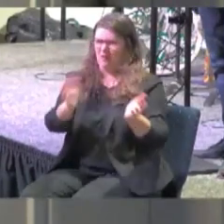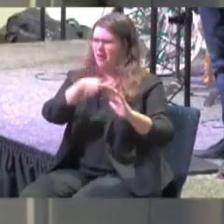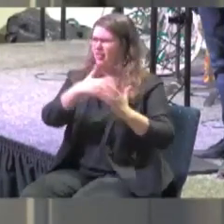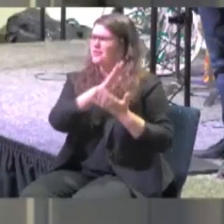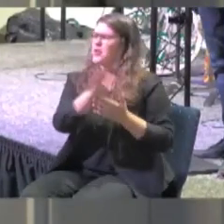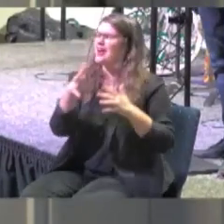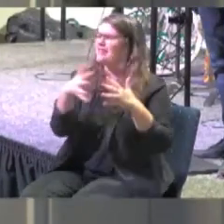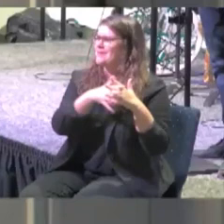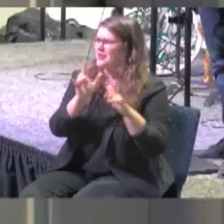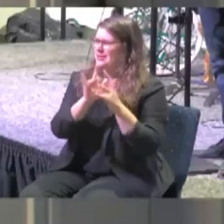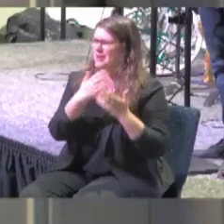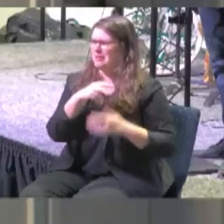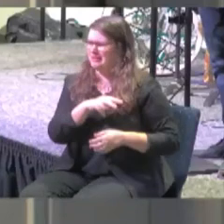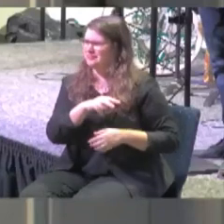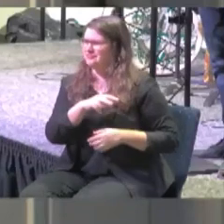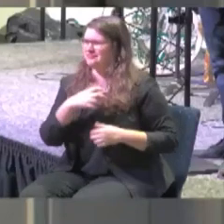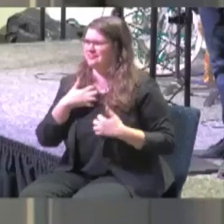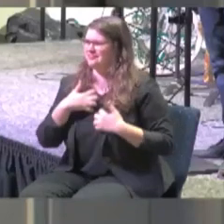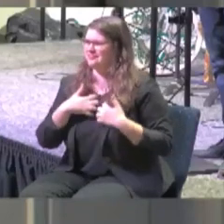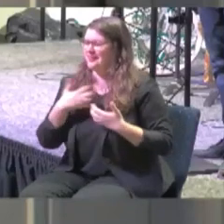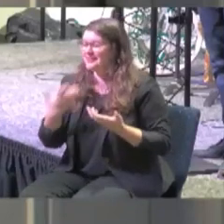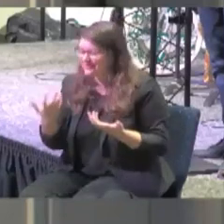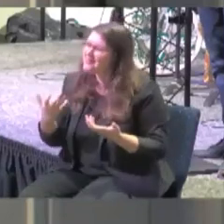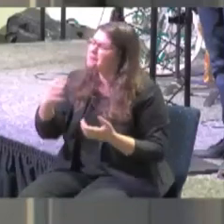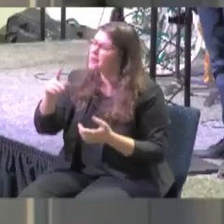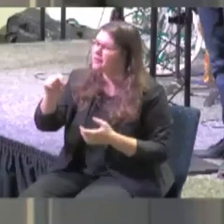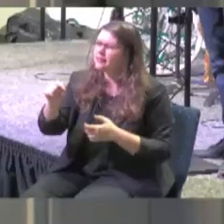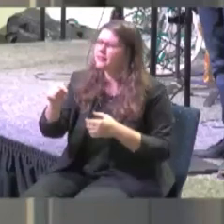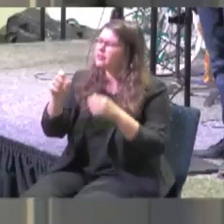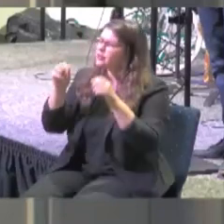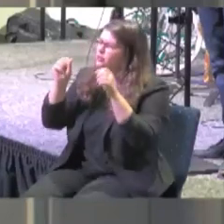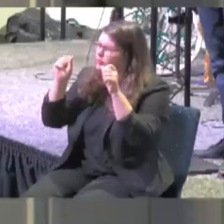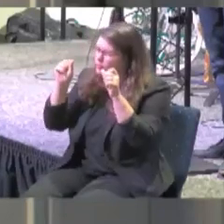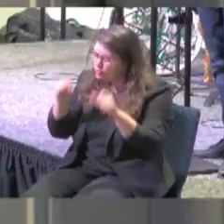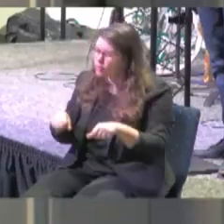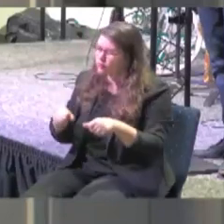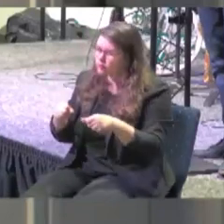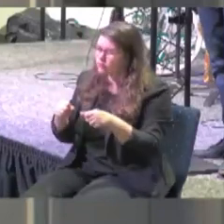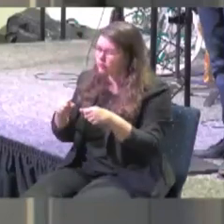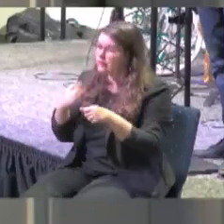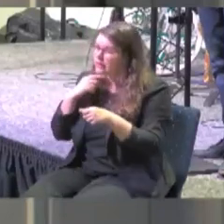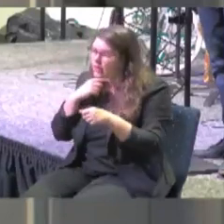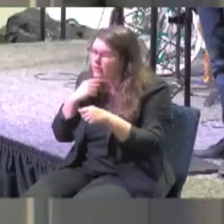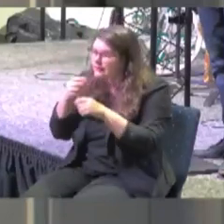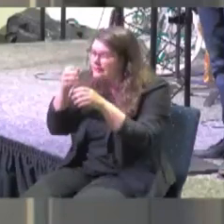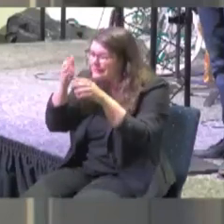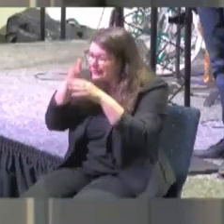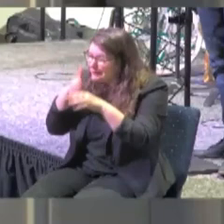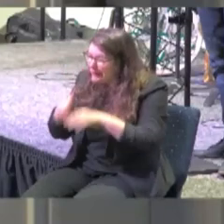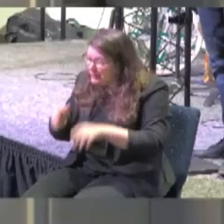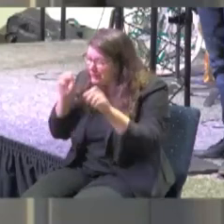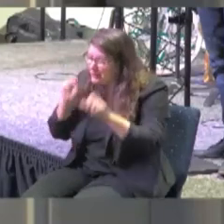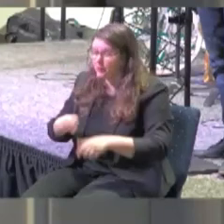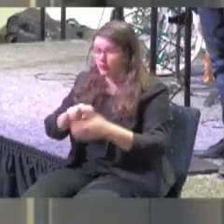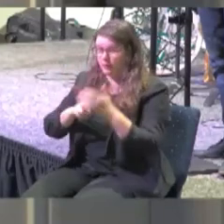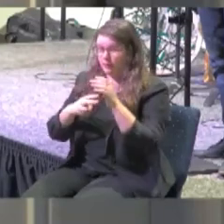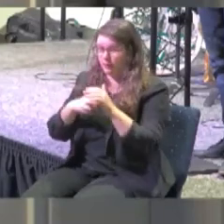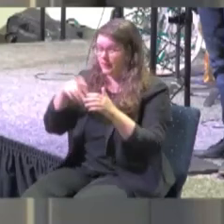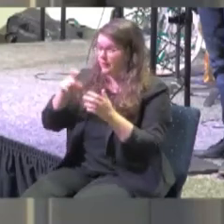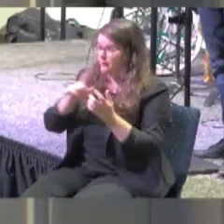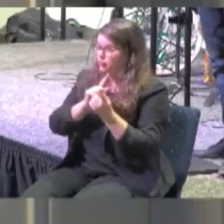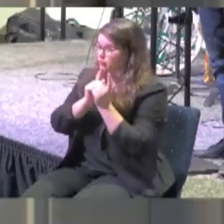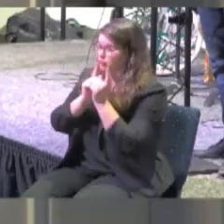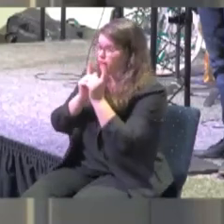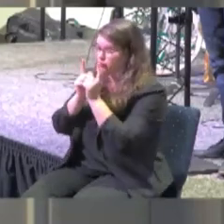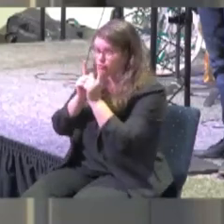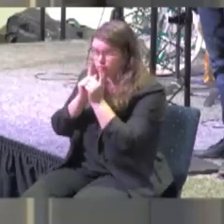mind. Yes, of course, you could go smaller and smaller, but that doesn't mean that we really need to translate the Bible into Cockney